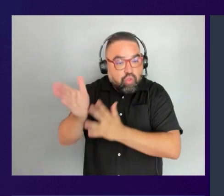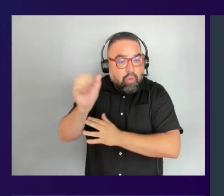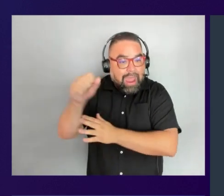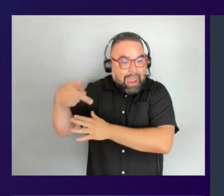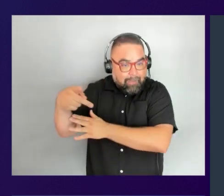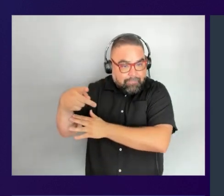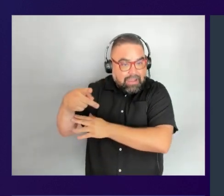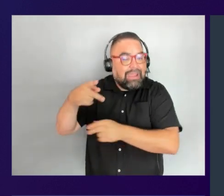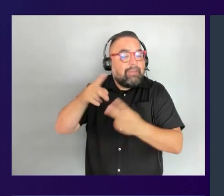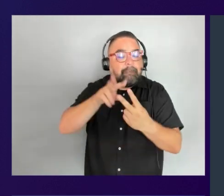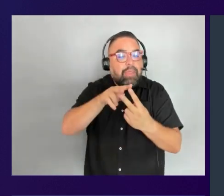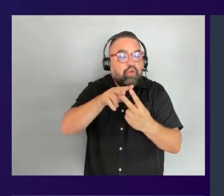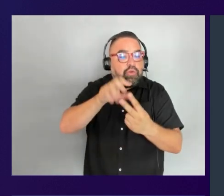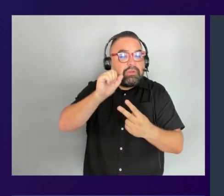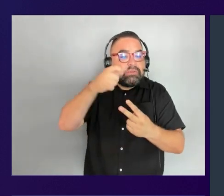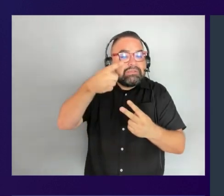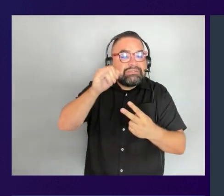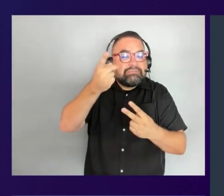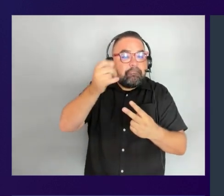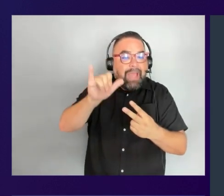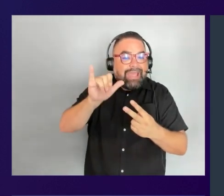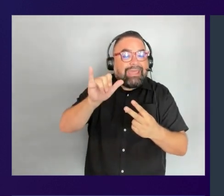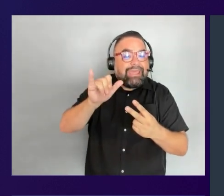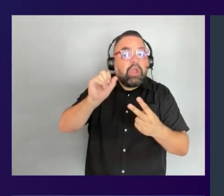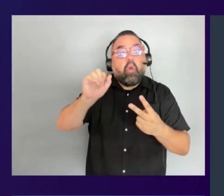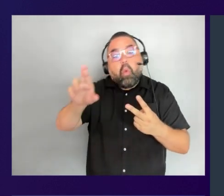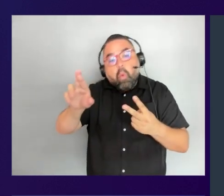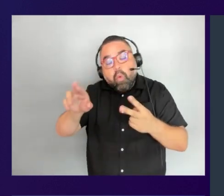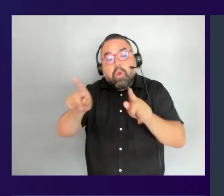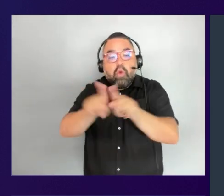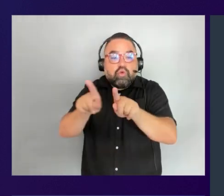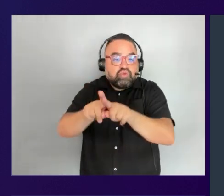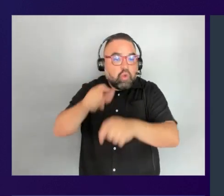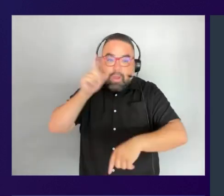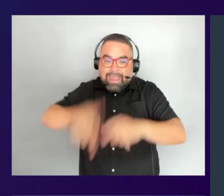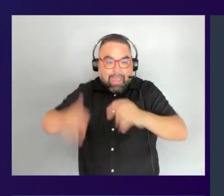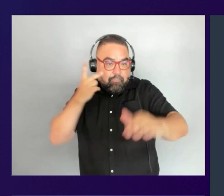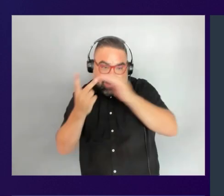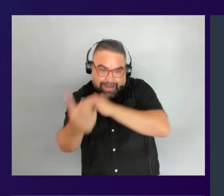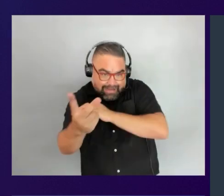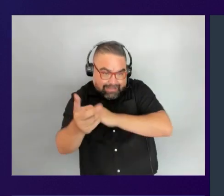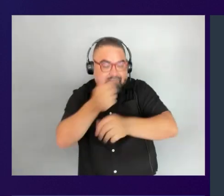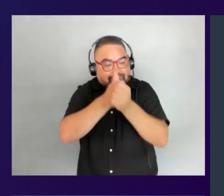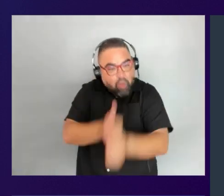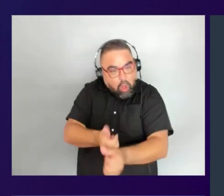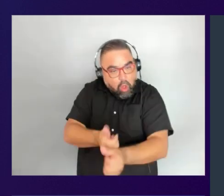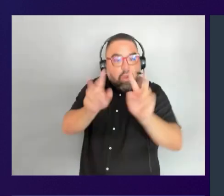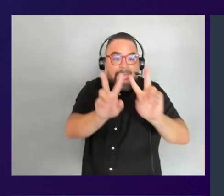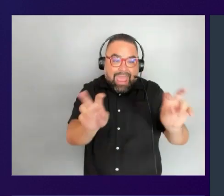or unpredictable, such as at-scale analytics and SaaS-based applications.